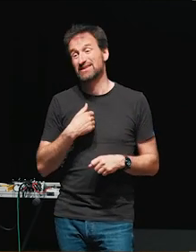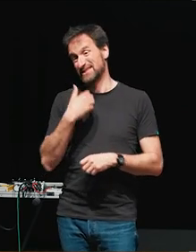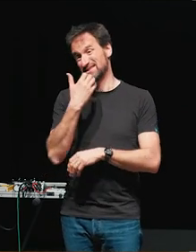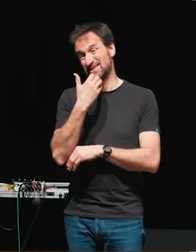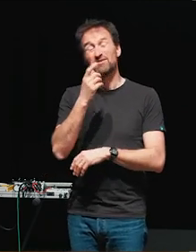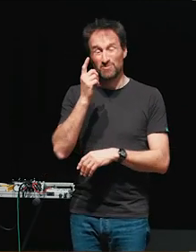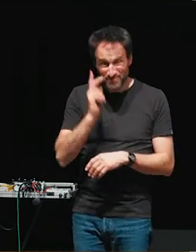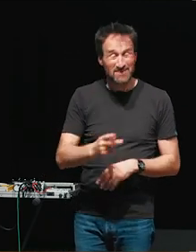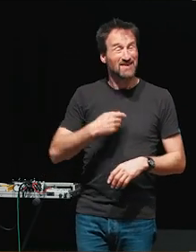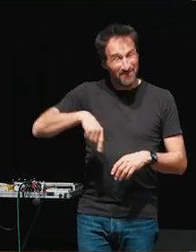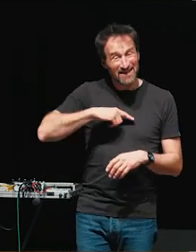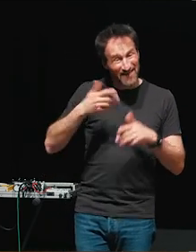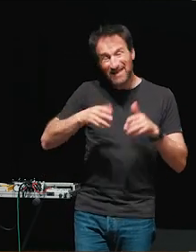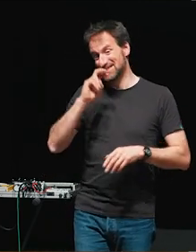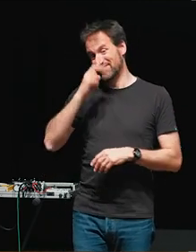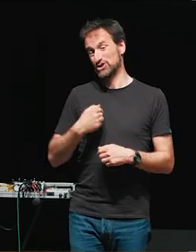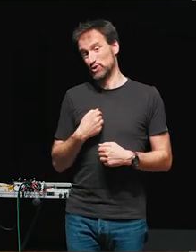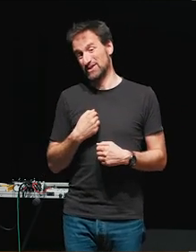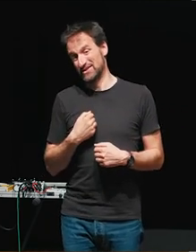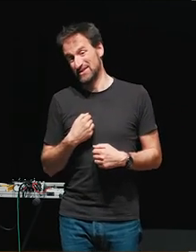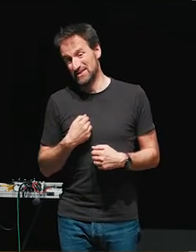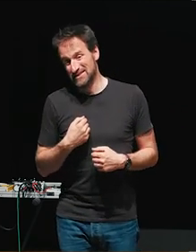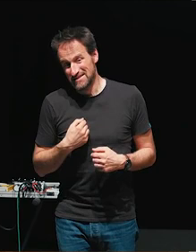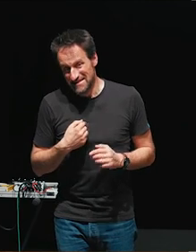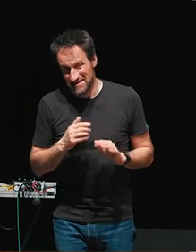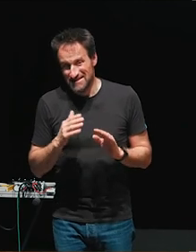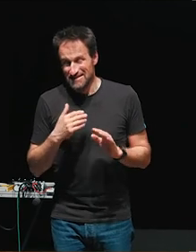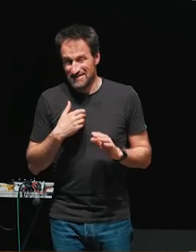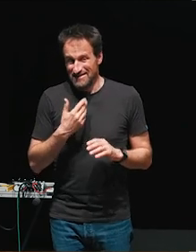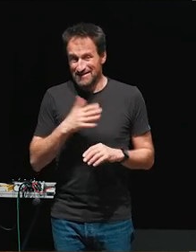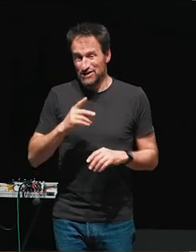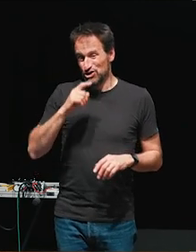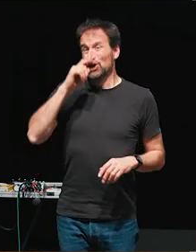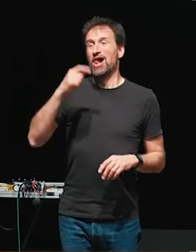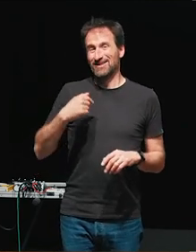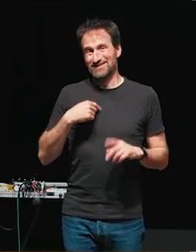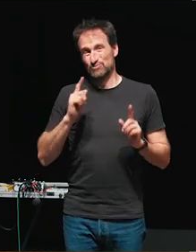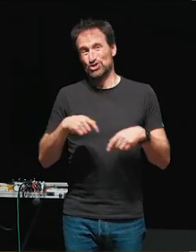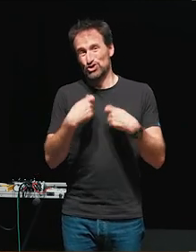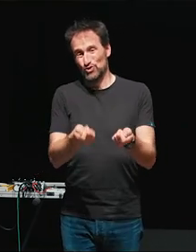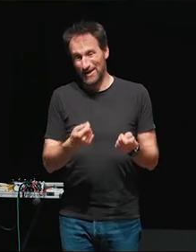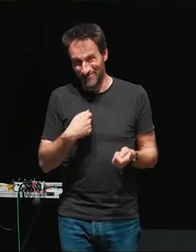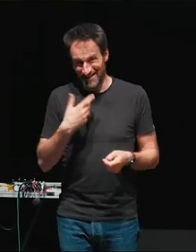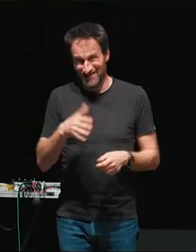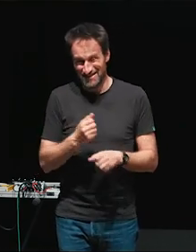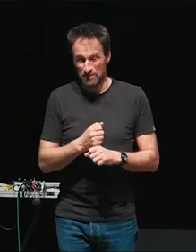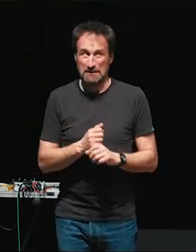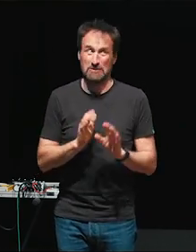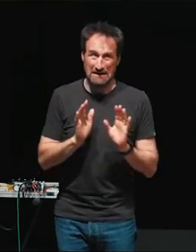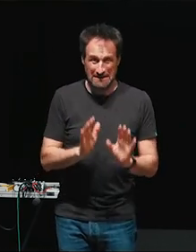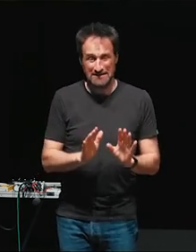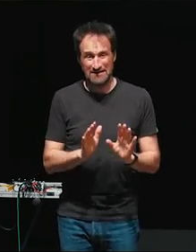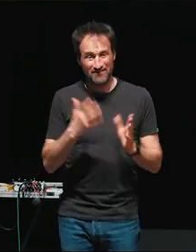we actually tried doing this. I'm not proud to admit that, but we actually did do this. And what happens is